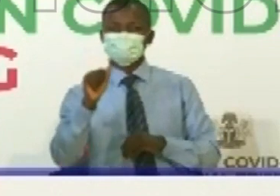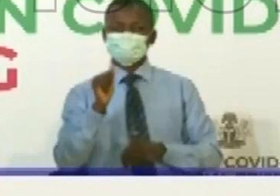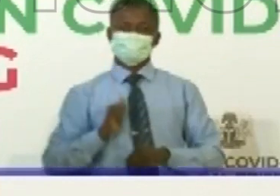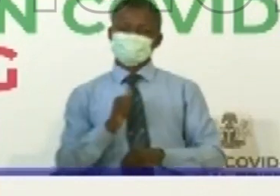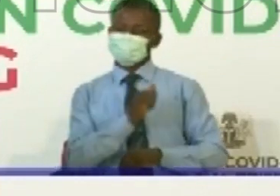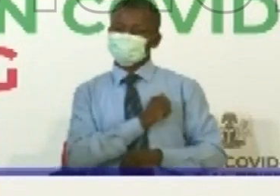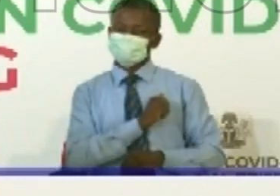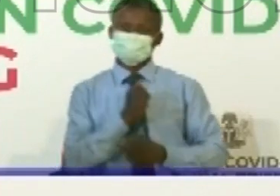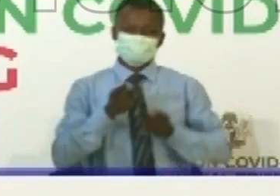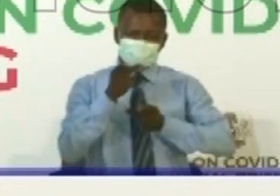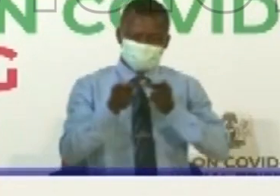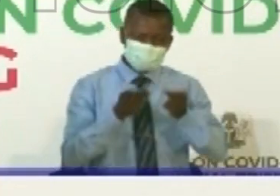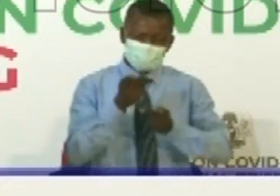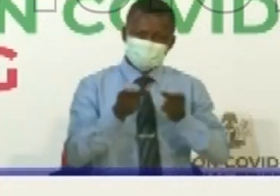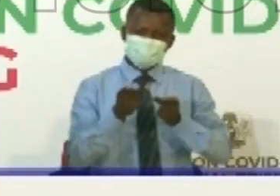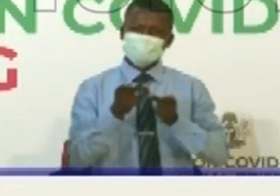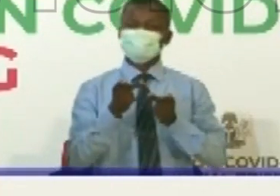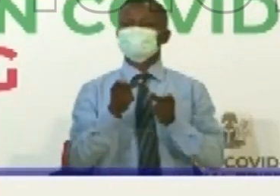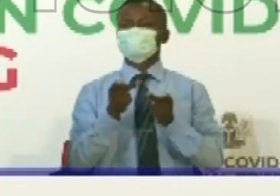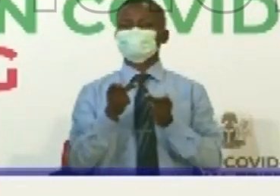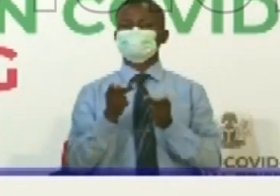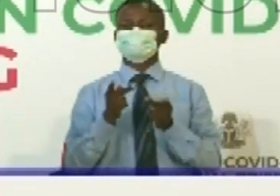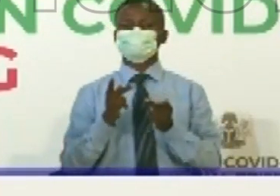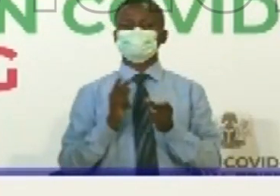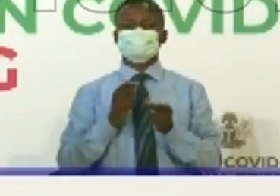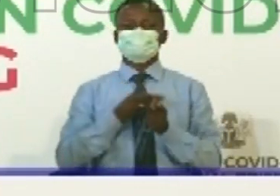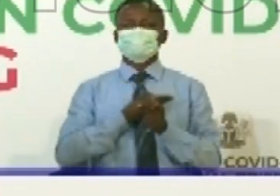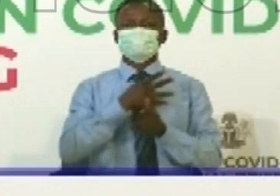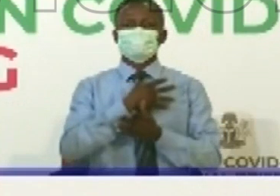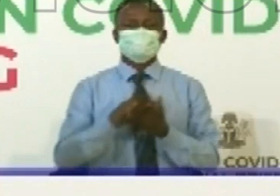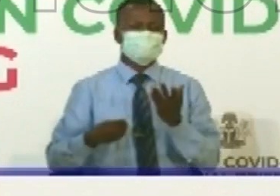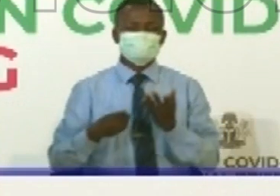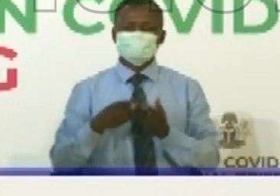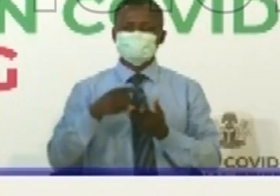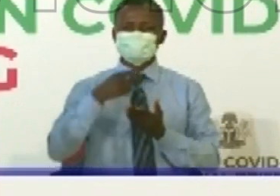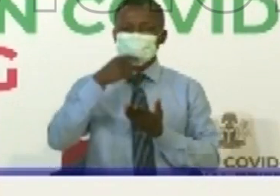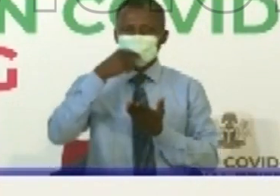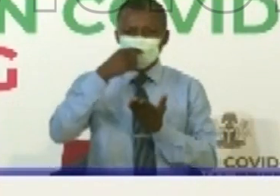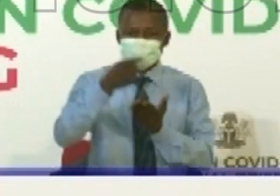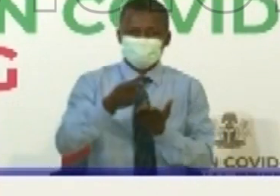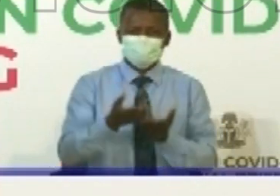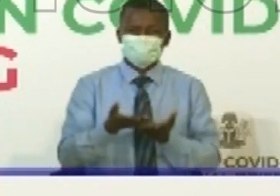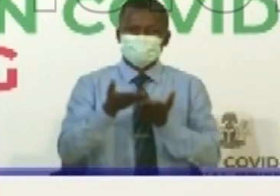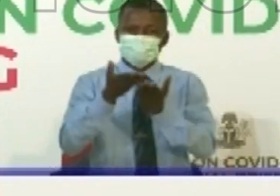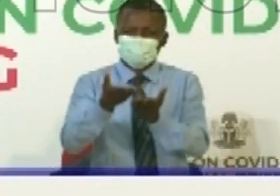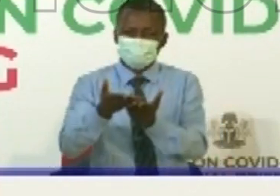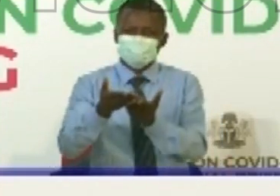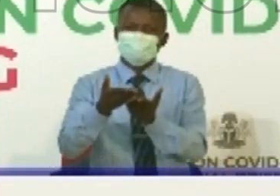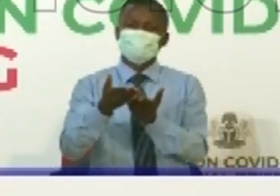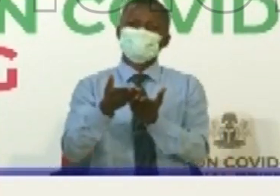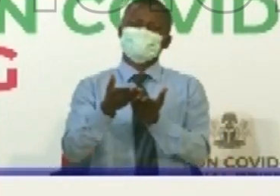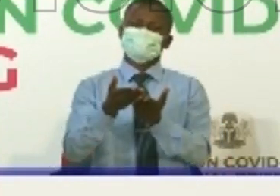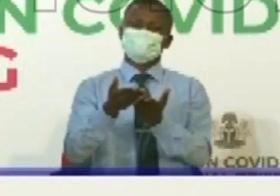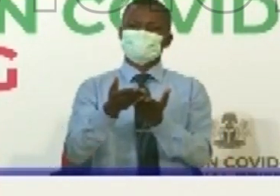of the deputy head of mission, and all they did was to just bring aid memoir, which